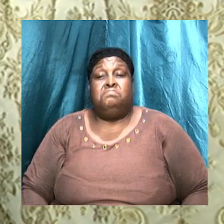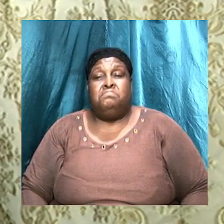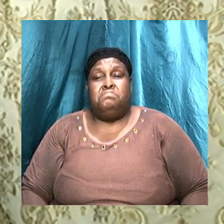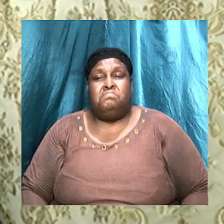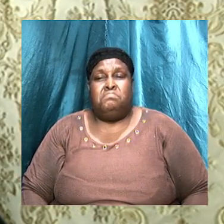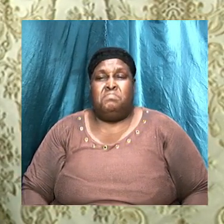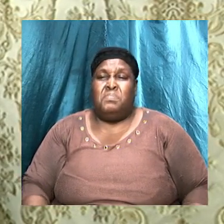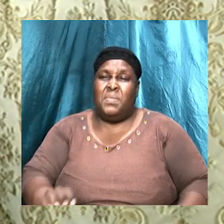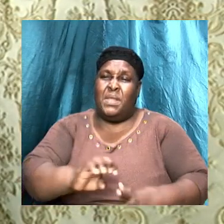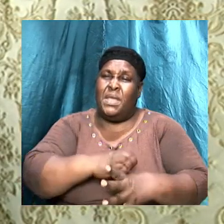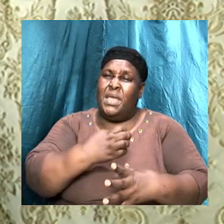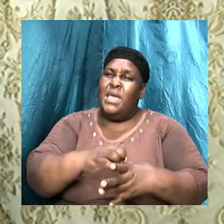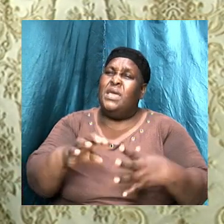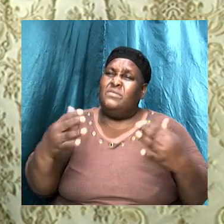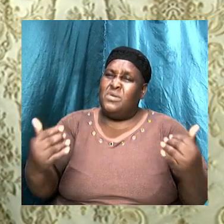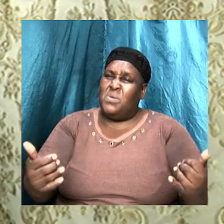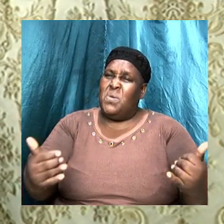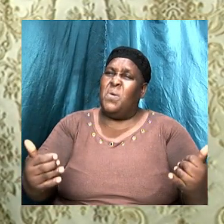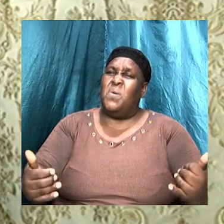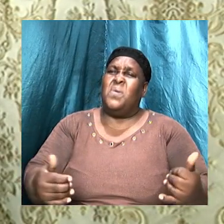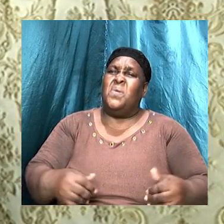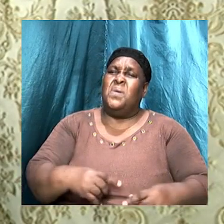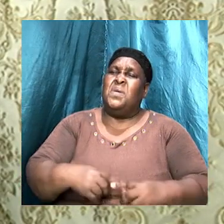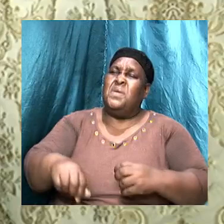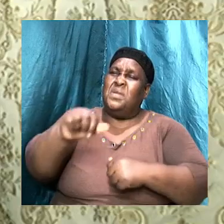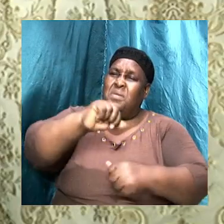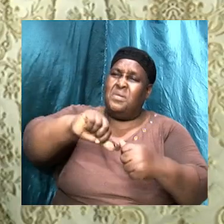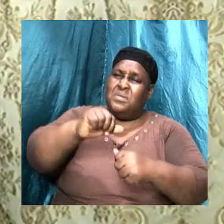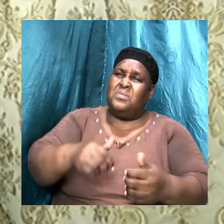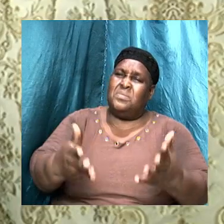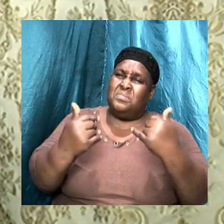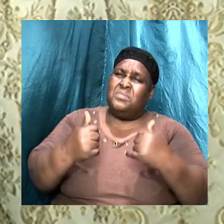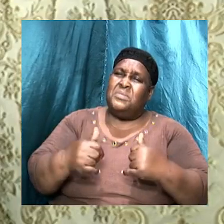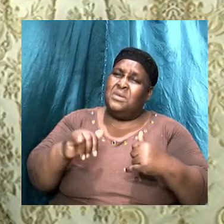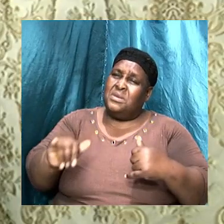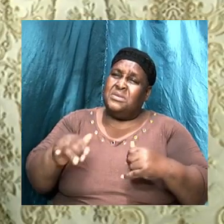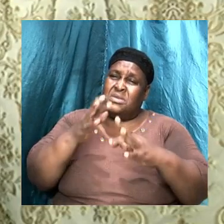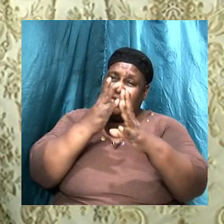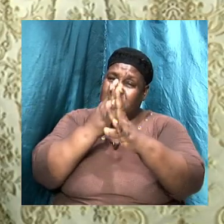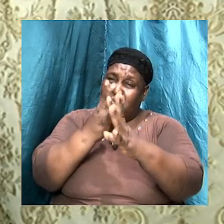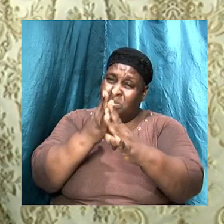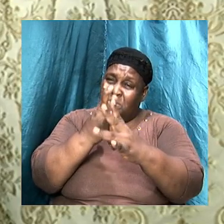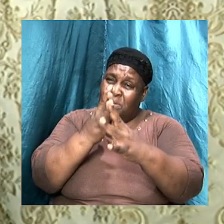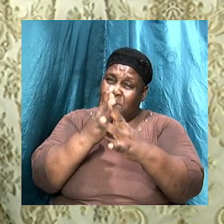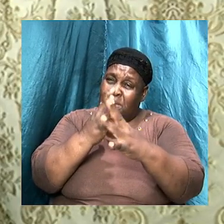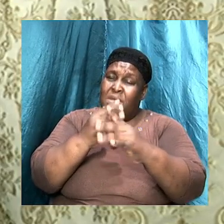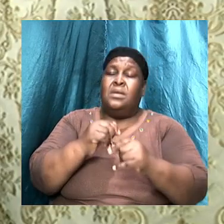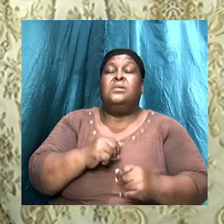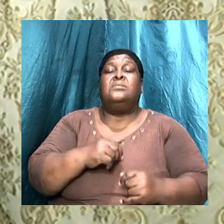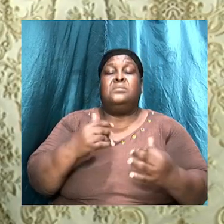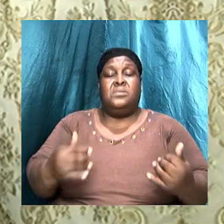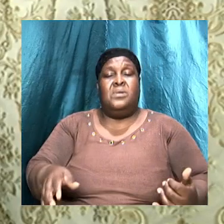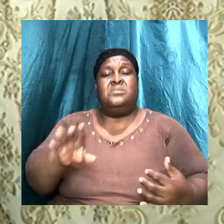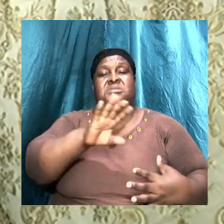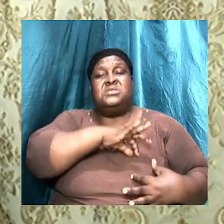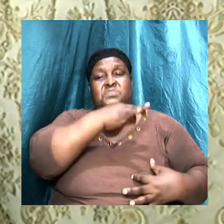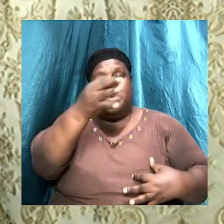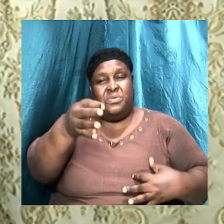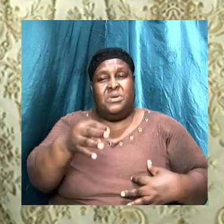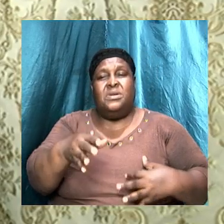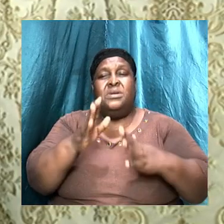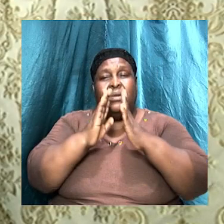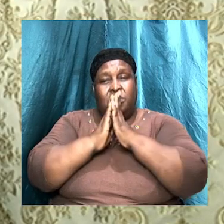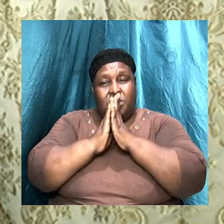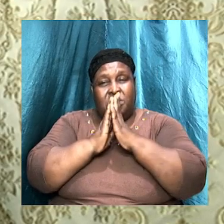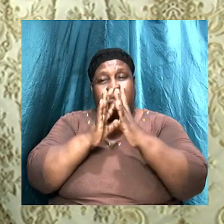and even now if the anointing come we still speak in tongues and know when the Spirit make it intercession as we said we